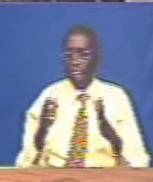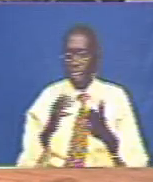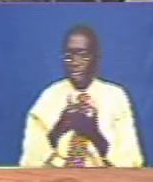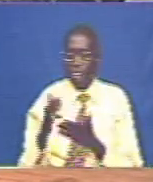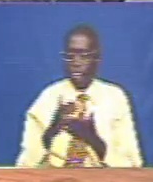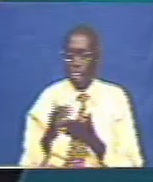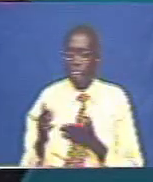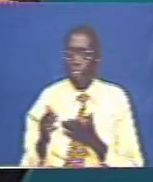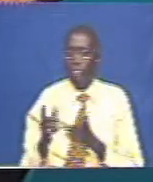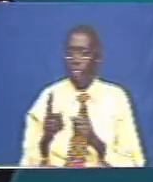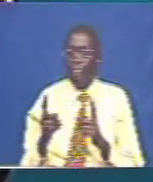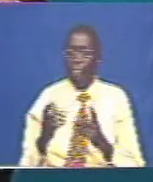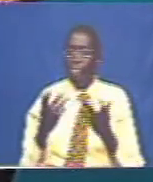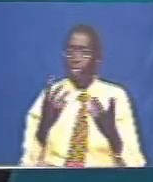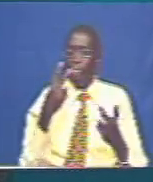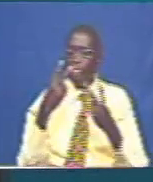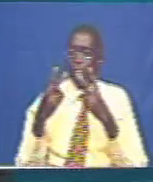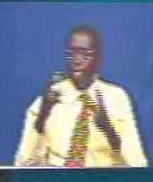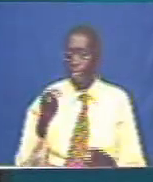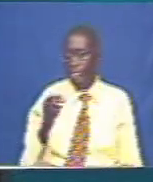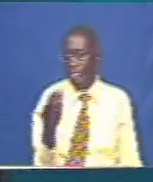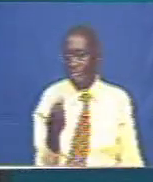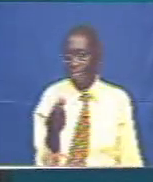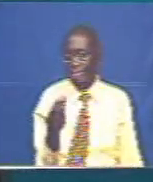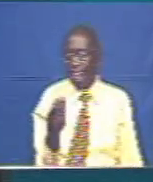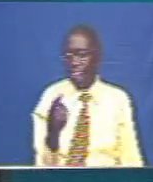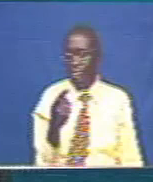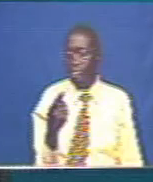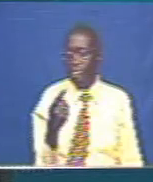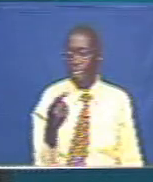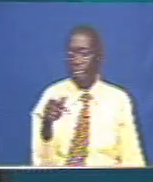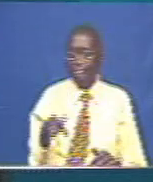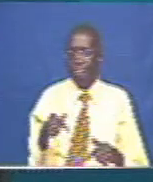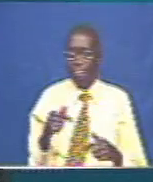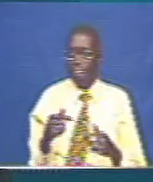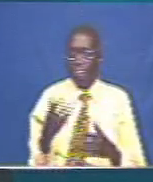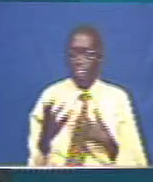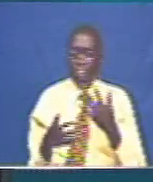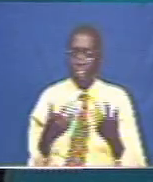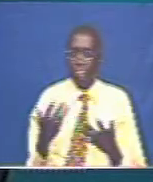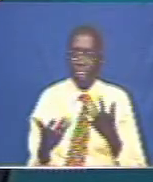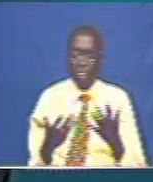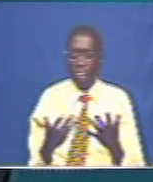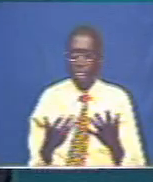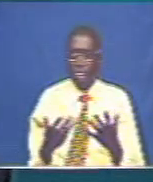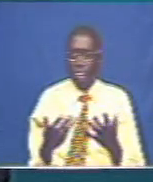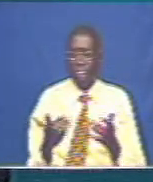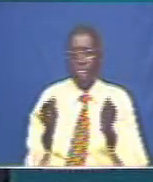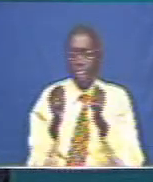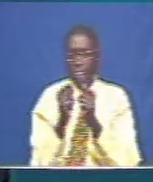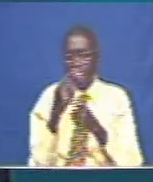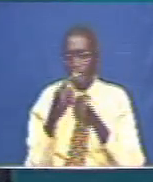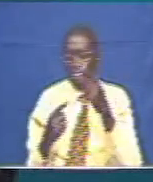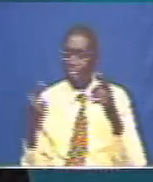But I want to find out, I mean, when I look at M-Pesa, you know, which has been around for slightly more than 10 years